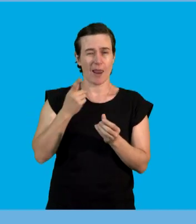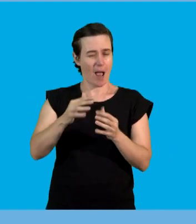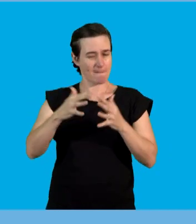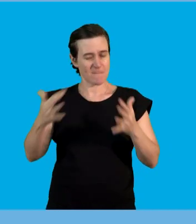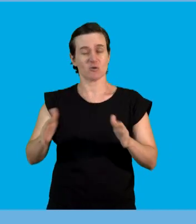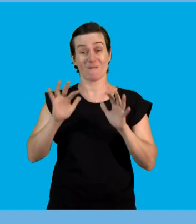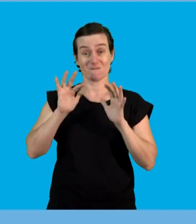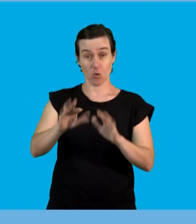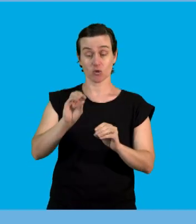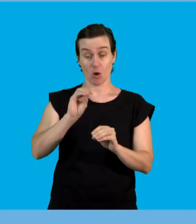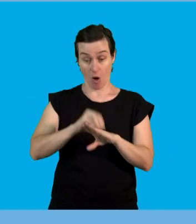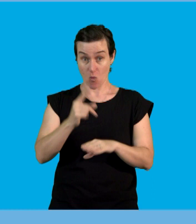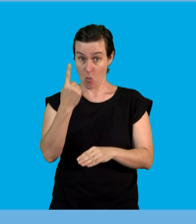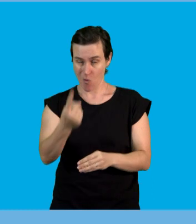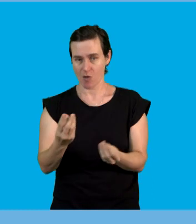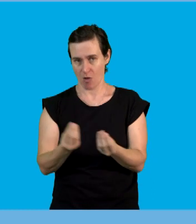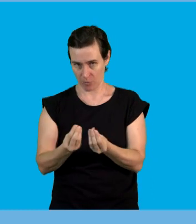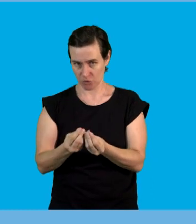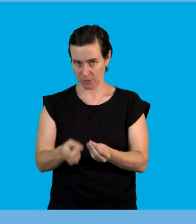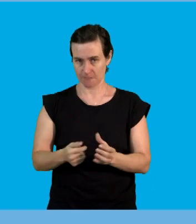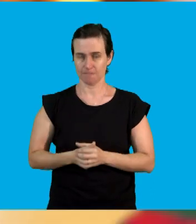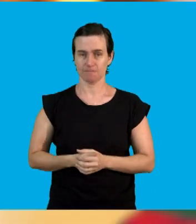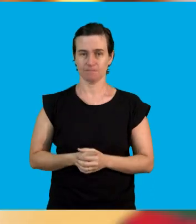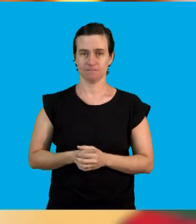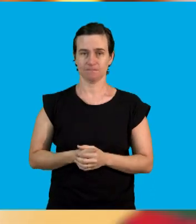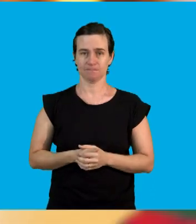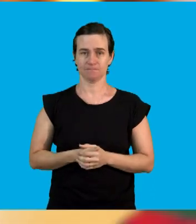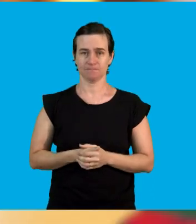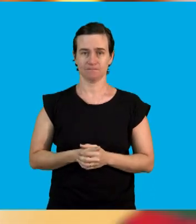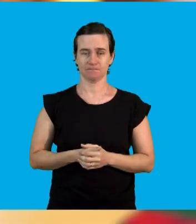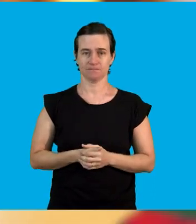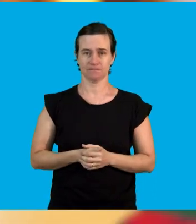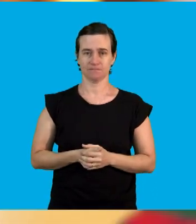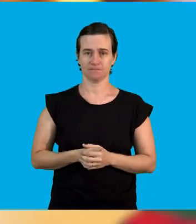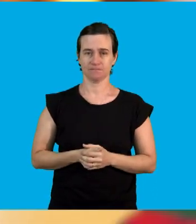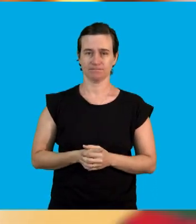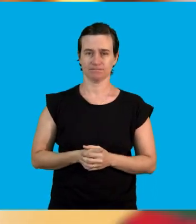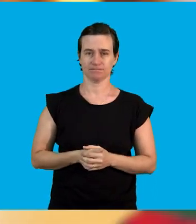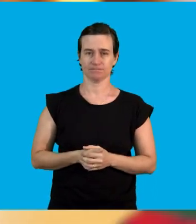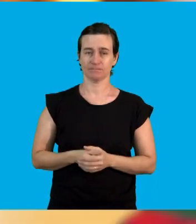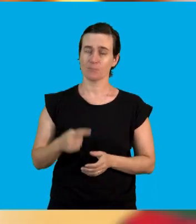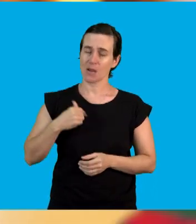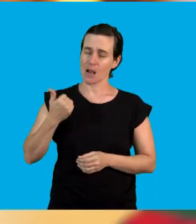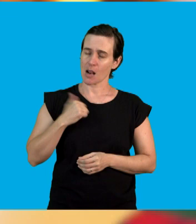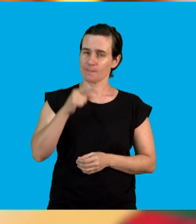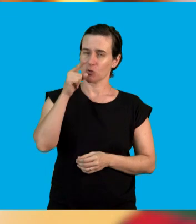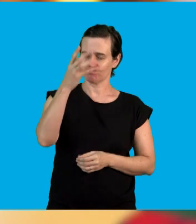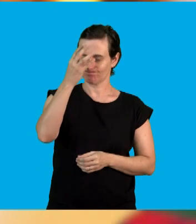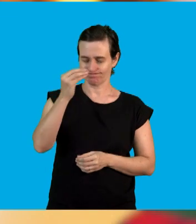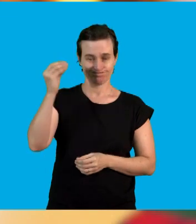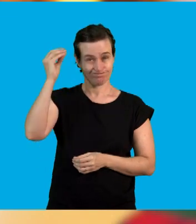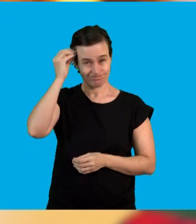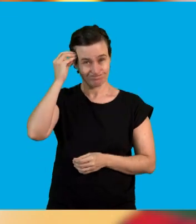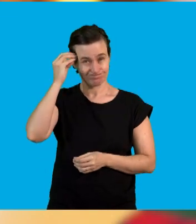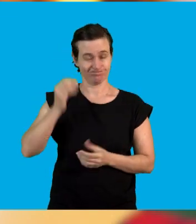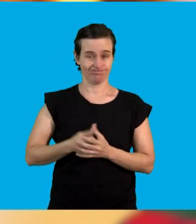or body along the direction of the body. So what I want you to always remember about this lesson, what I